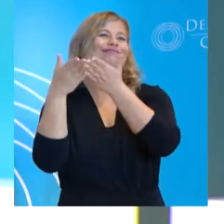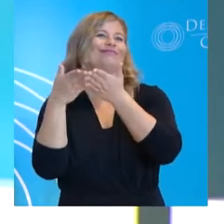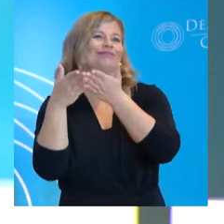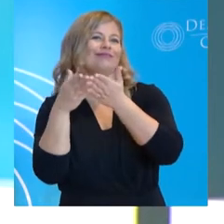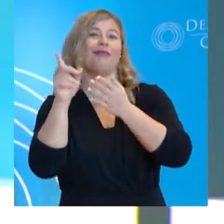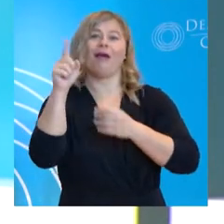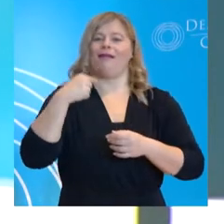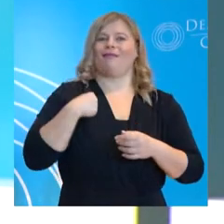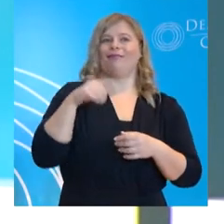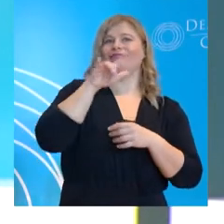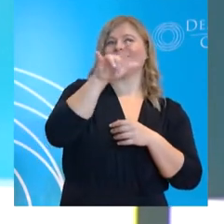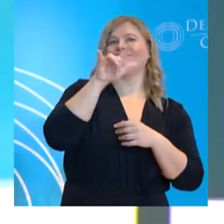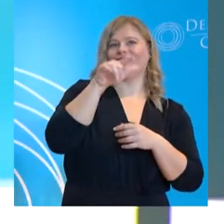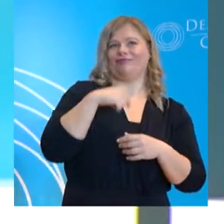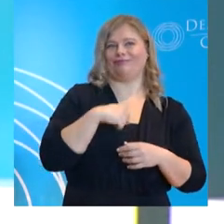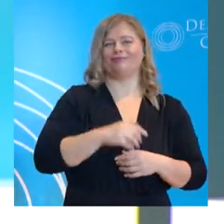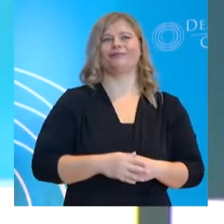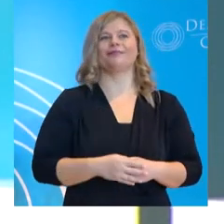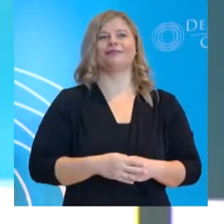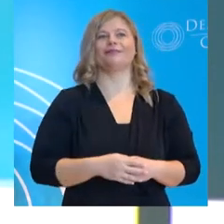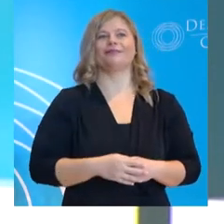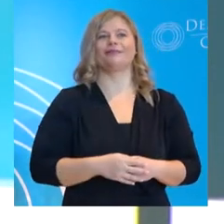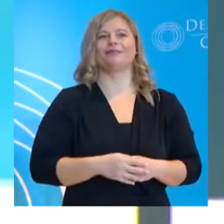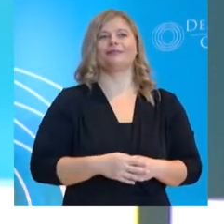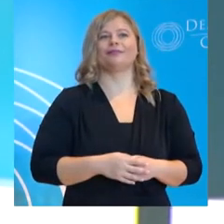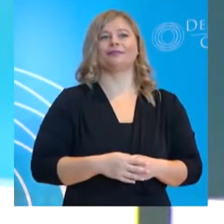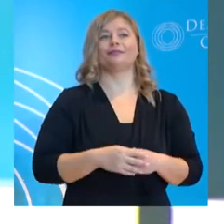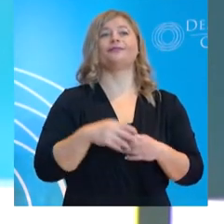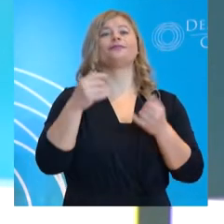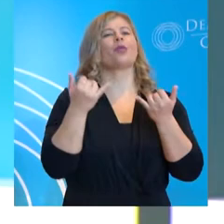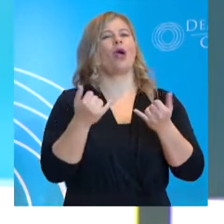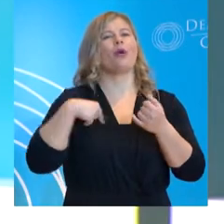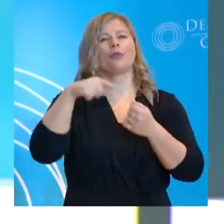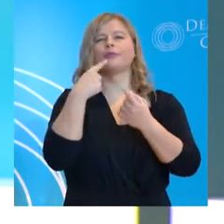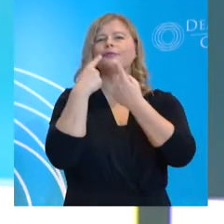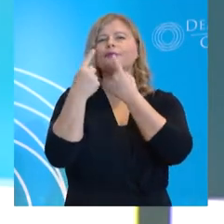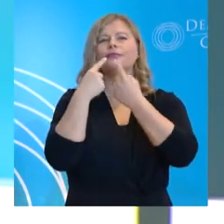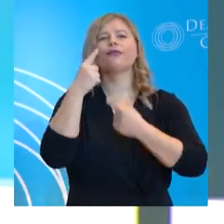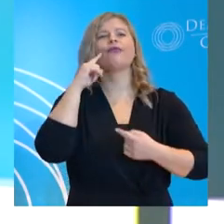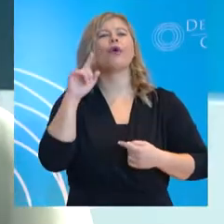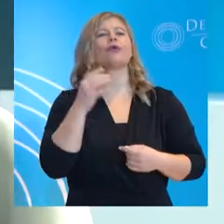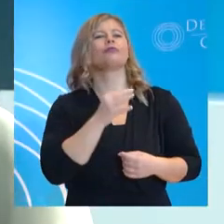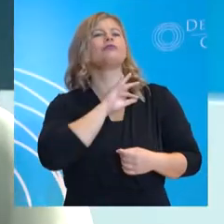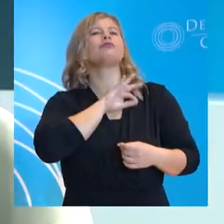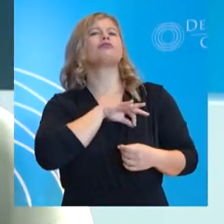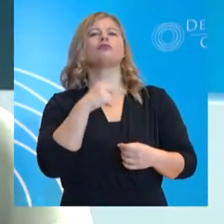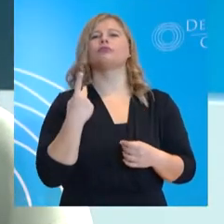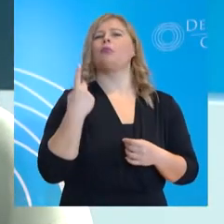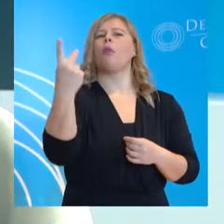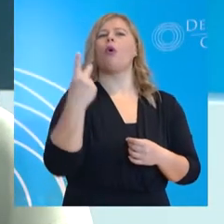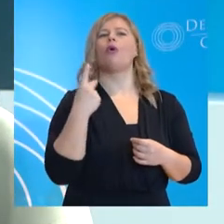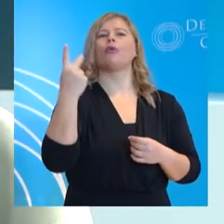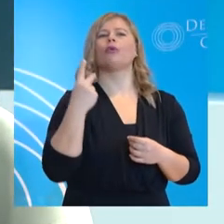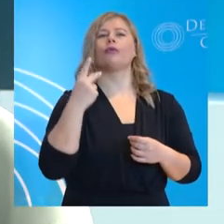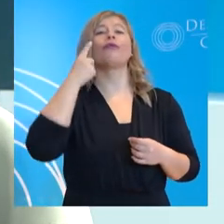delivery schedule. And on top of that, we negotiated what I think is a mutually beneficial strategic partnership agreement. How much do you think